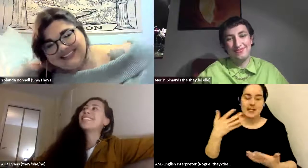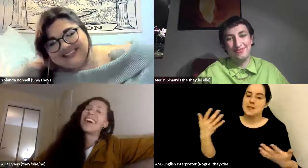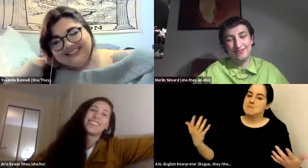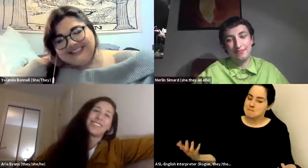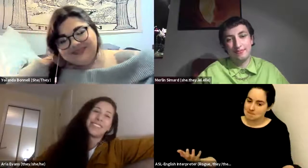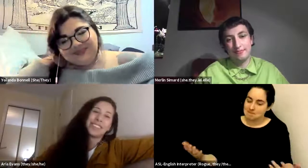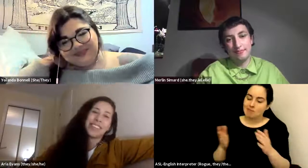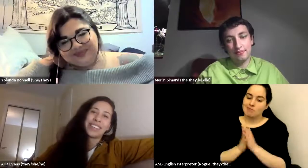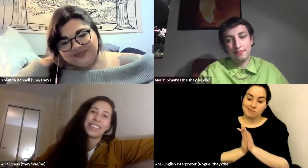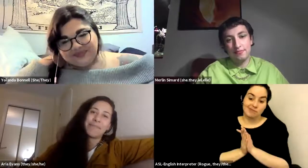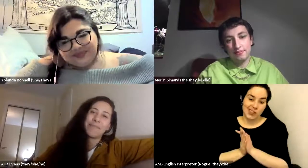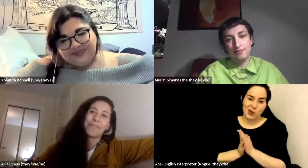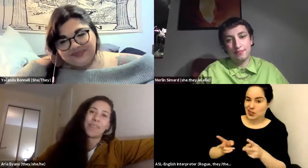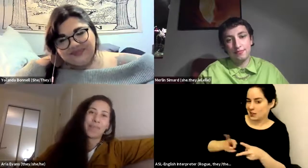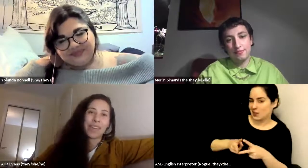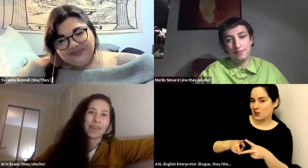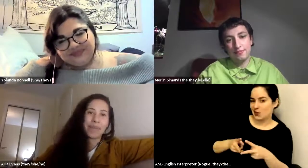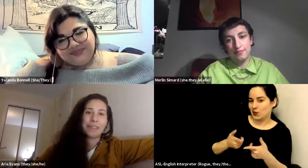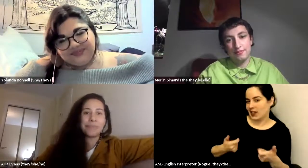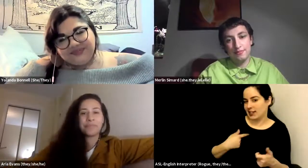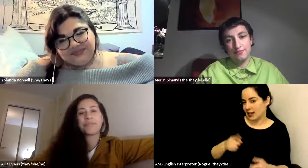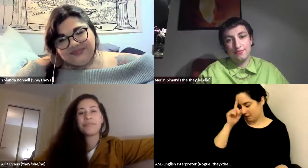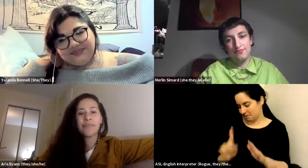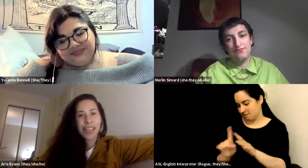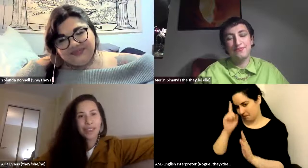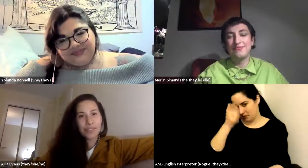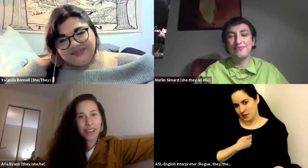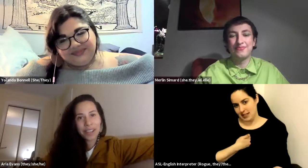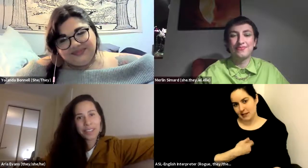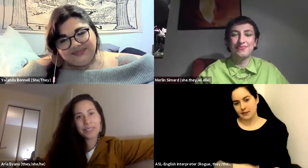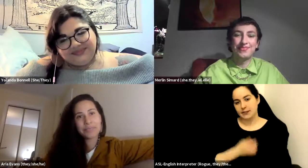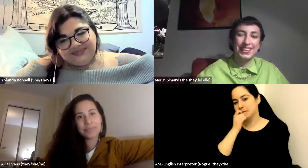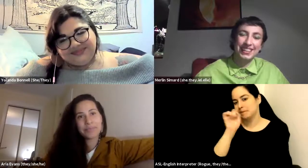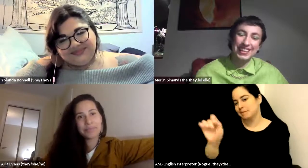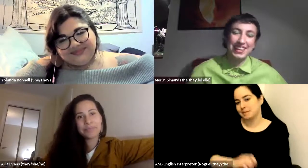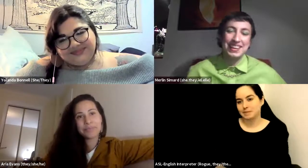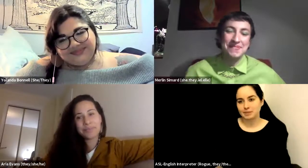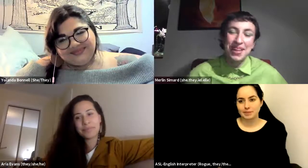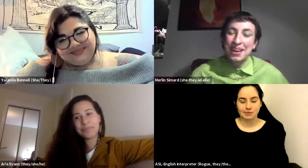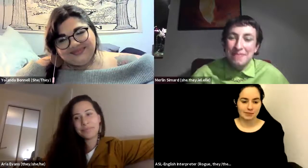But yeah, those are the two things that I'm thinking about and a lot.